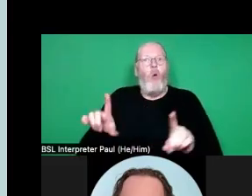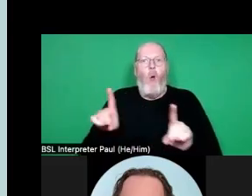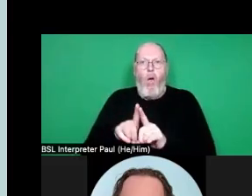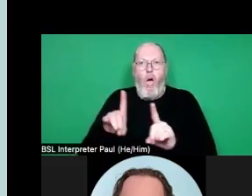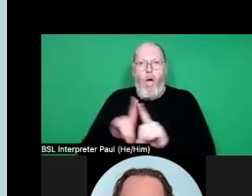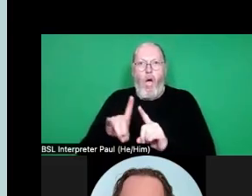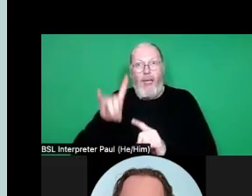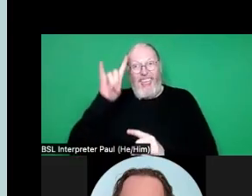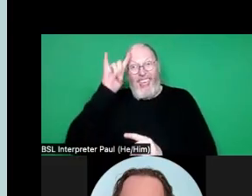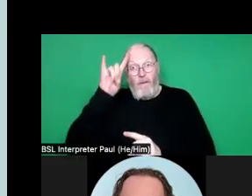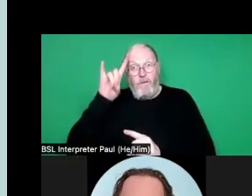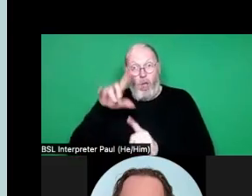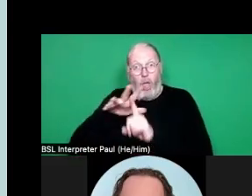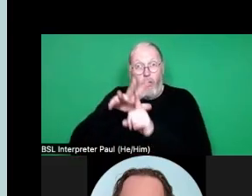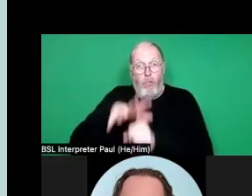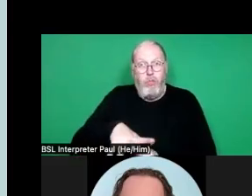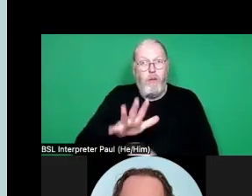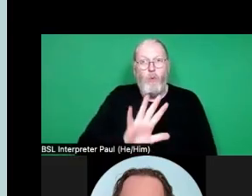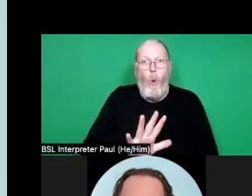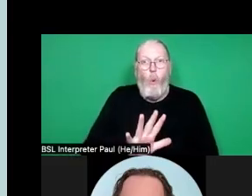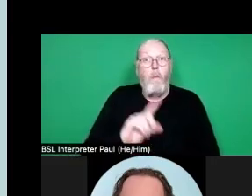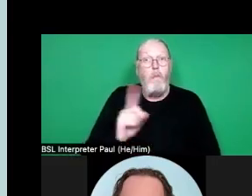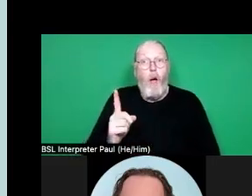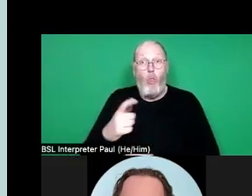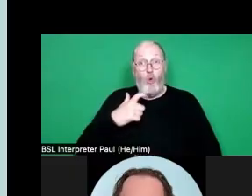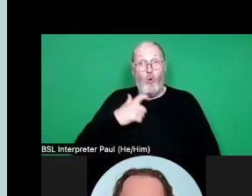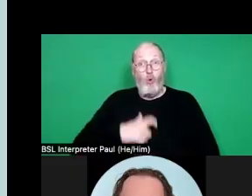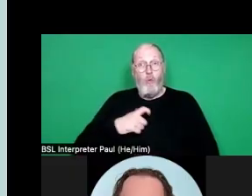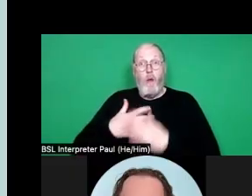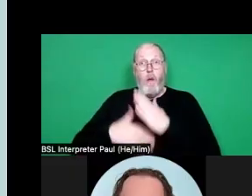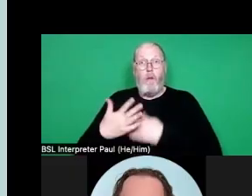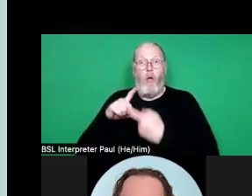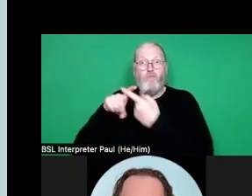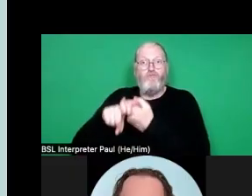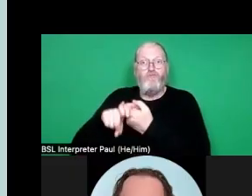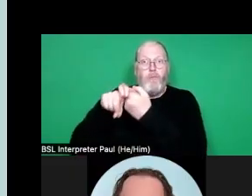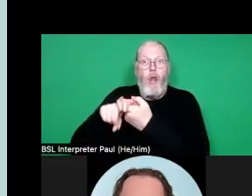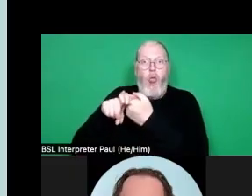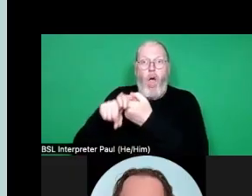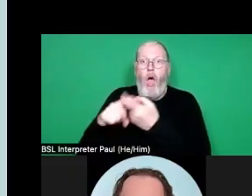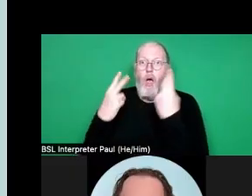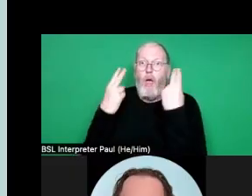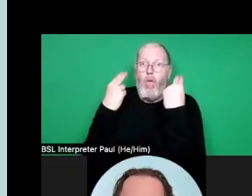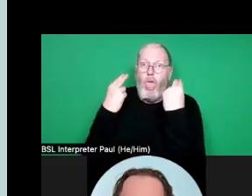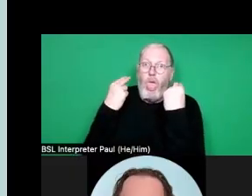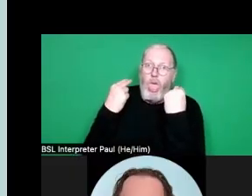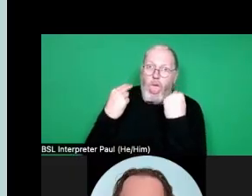unquestioning reliance leads to their atrophy, both physical and intellectual.